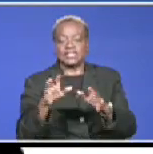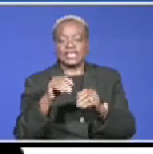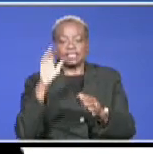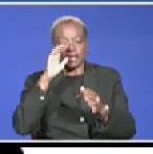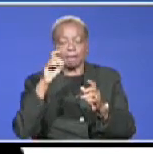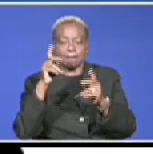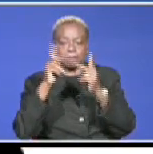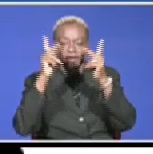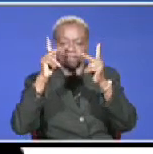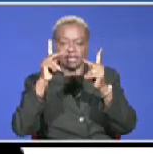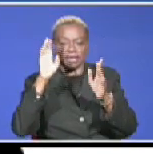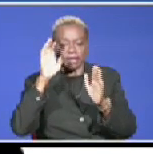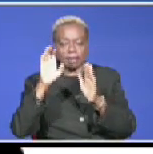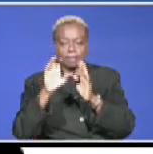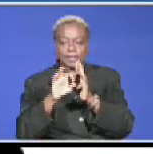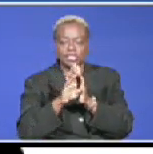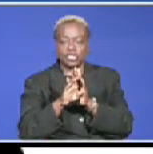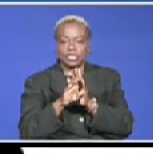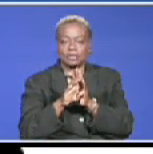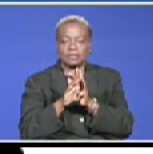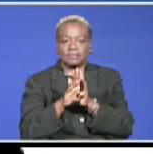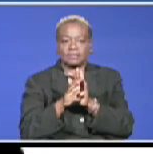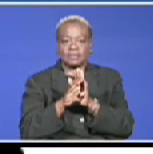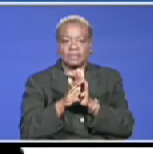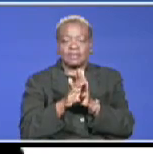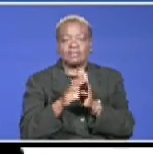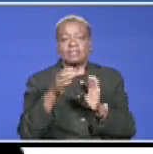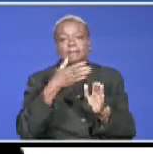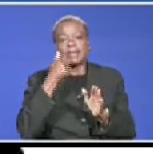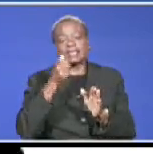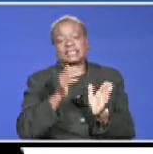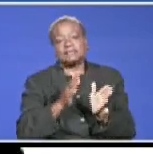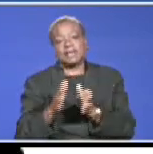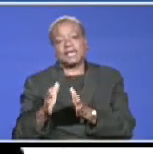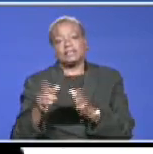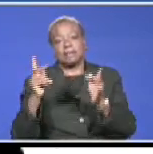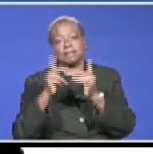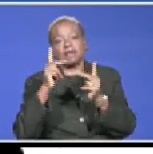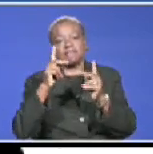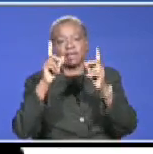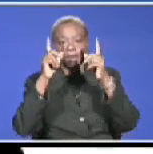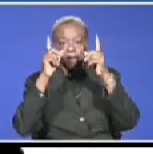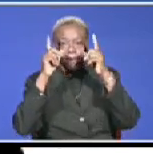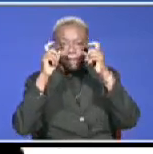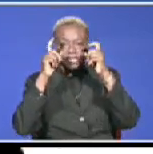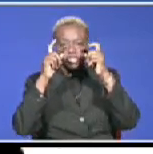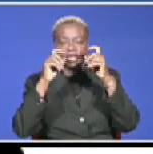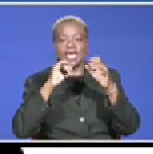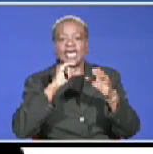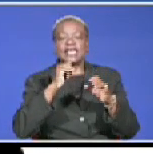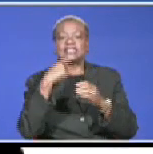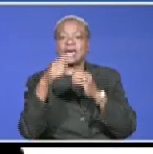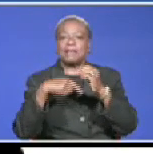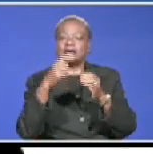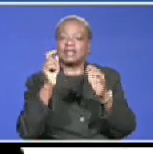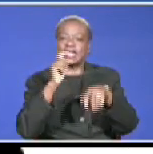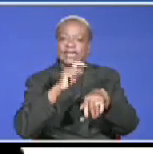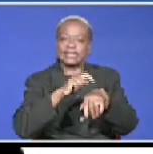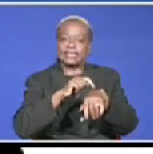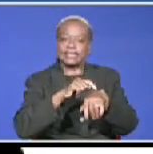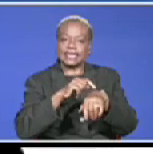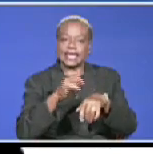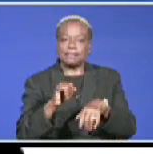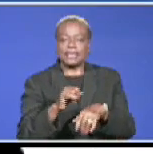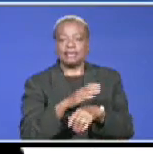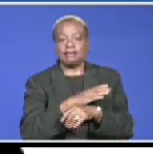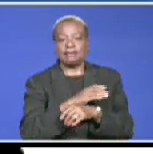Well, Andre says, while it does take a lot of planning, the perfect shot often depends on timing, weather, and those